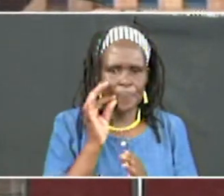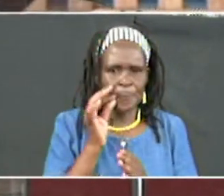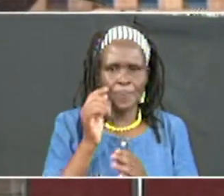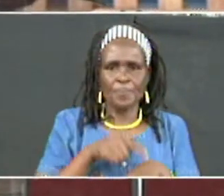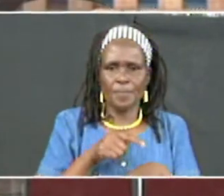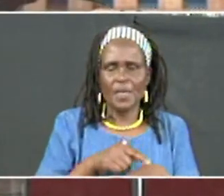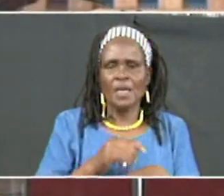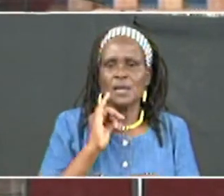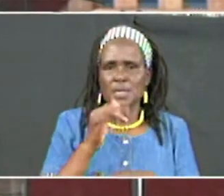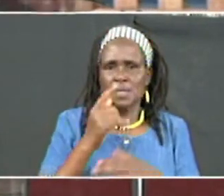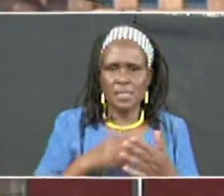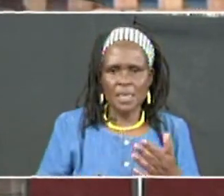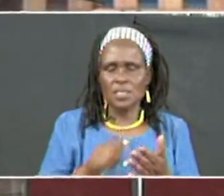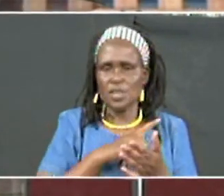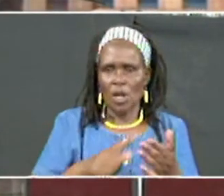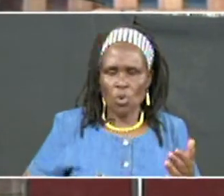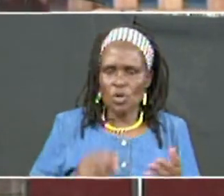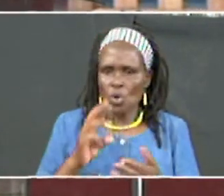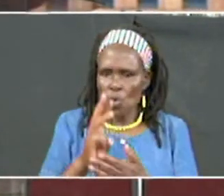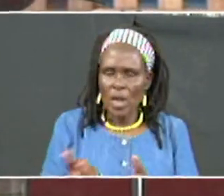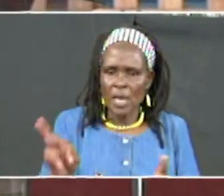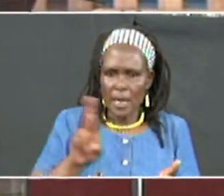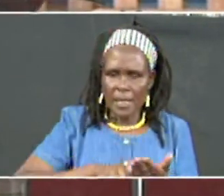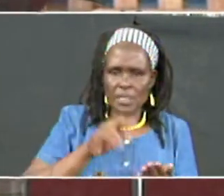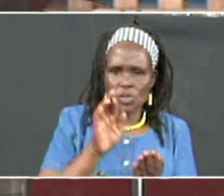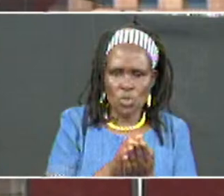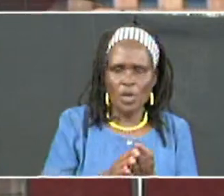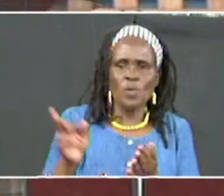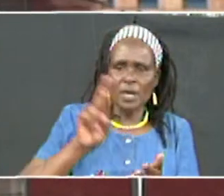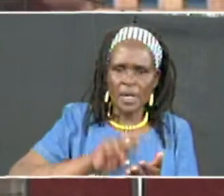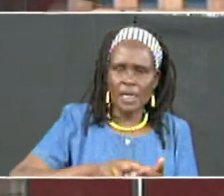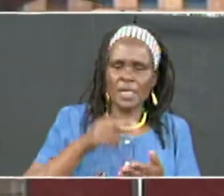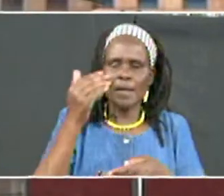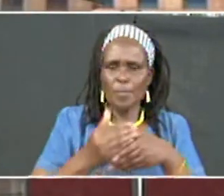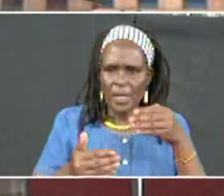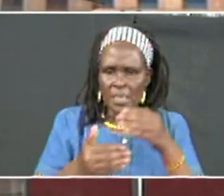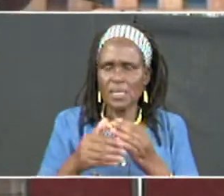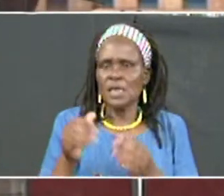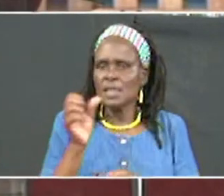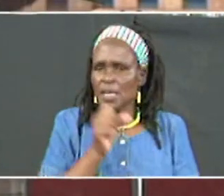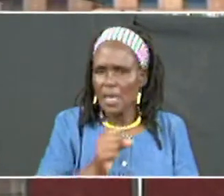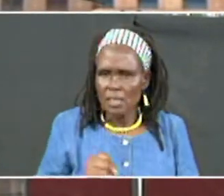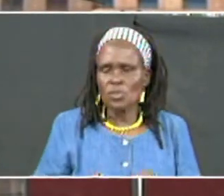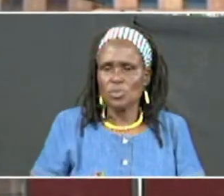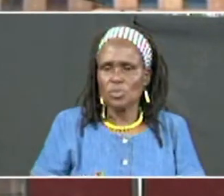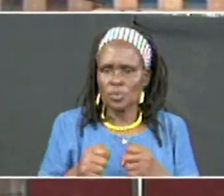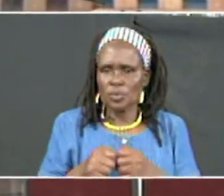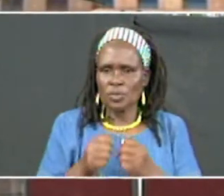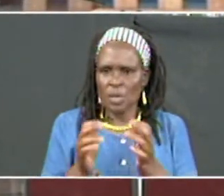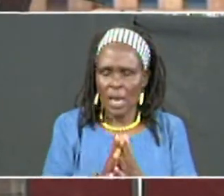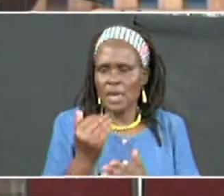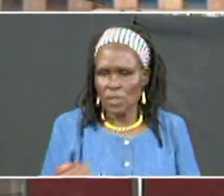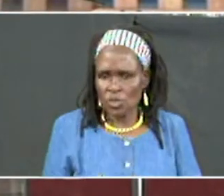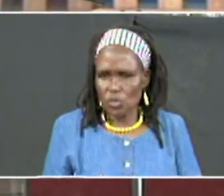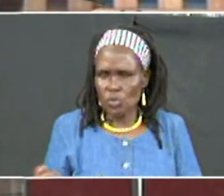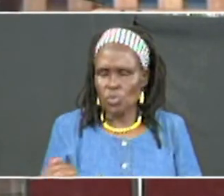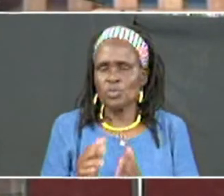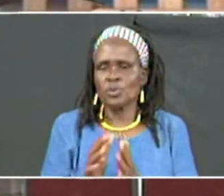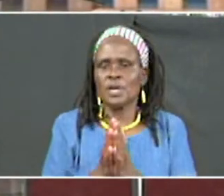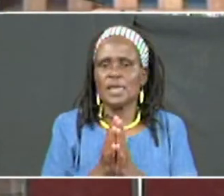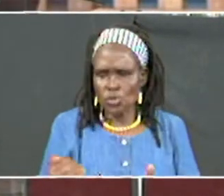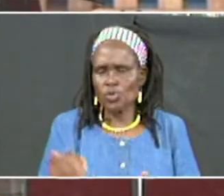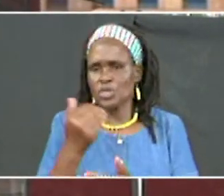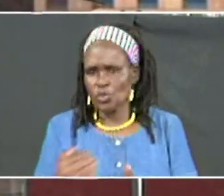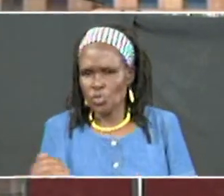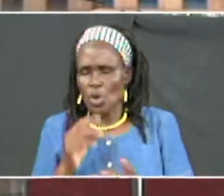will restore. He will rebuild the ancient ruins, and our children and children's children will build not on